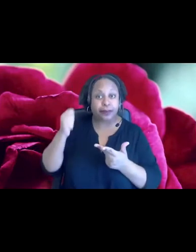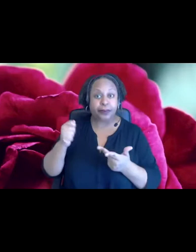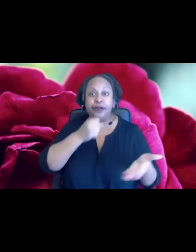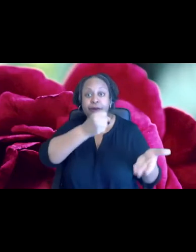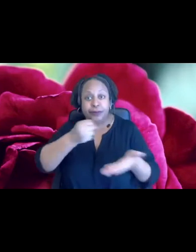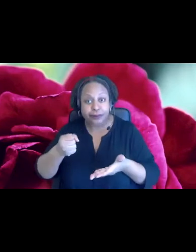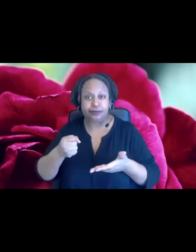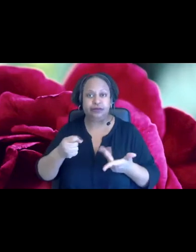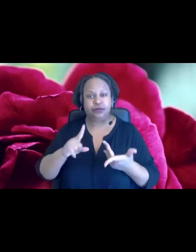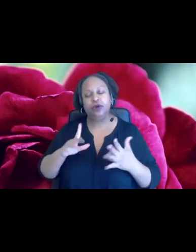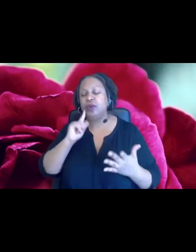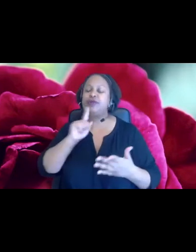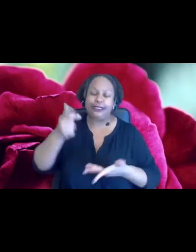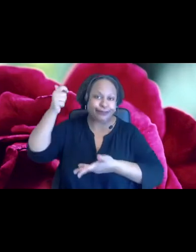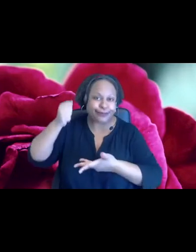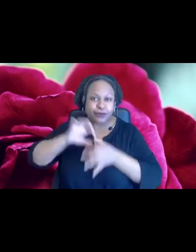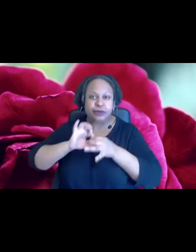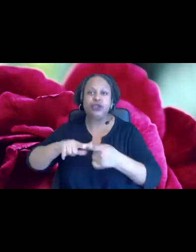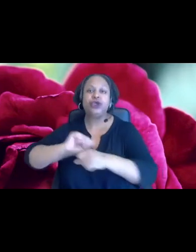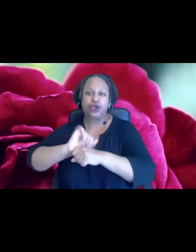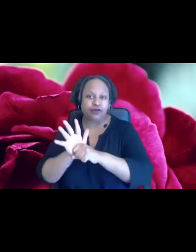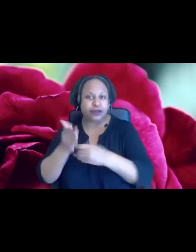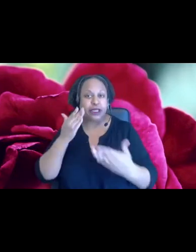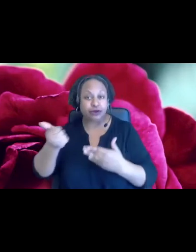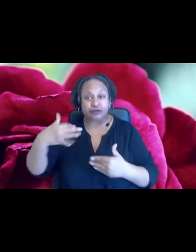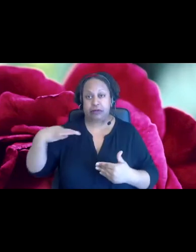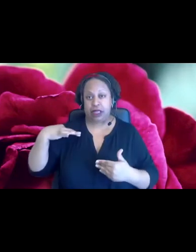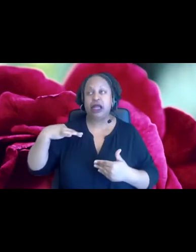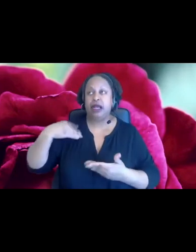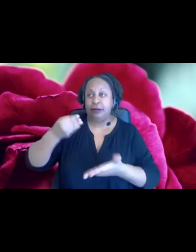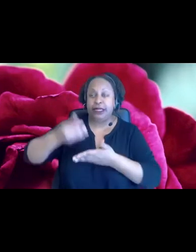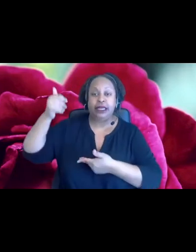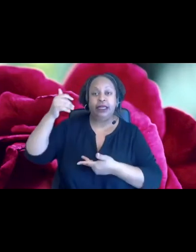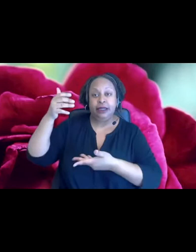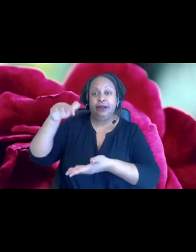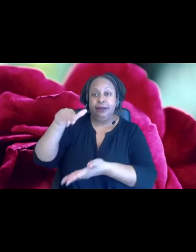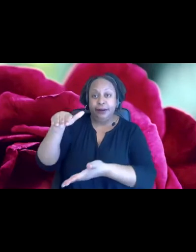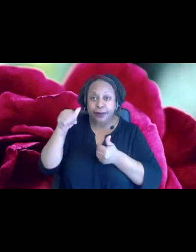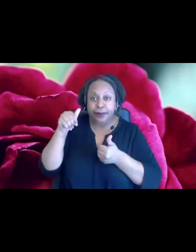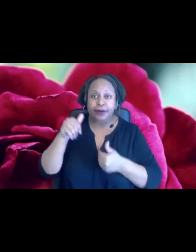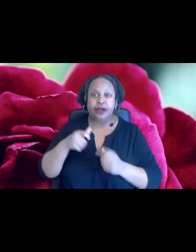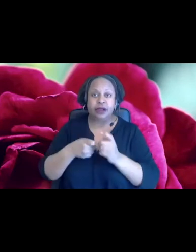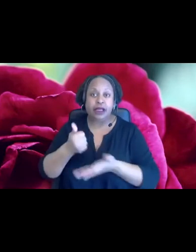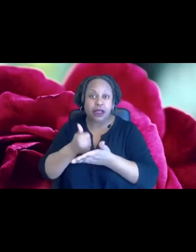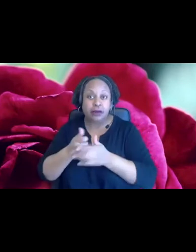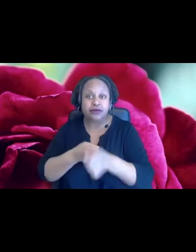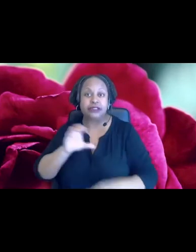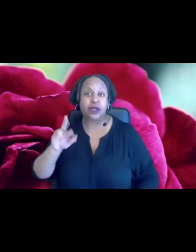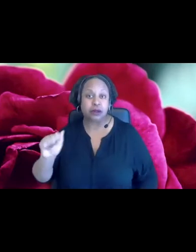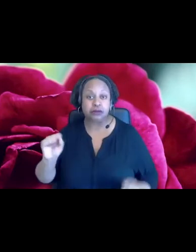related to the COVID-19 CRA assistance.